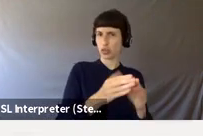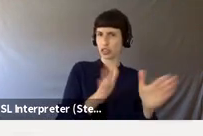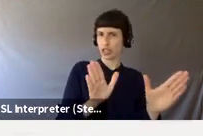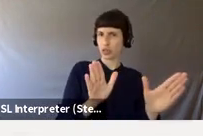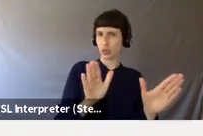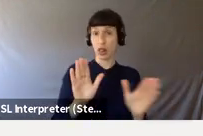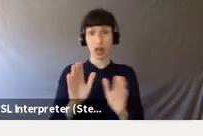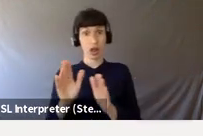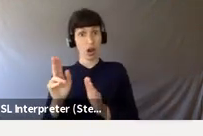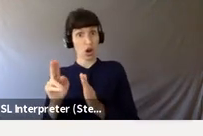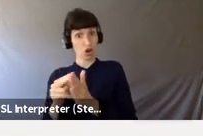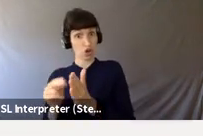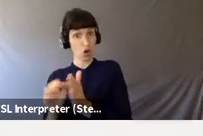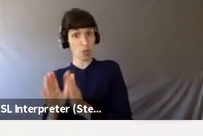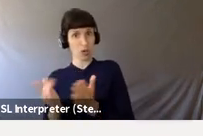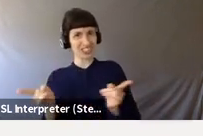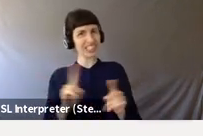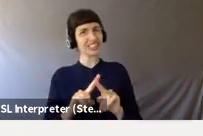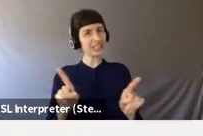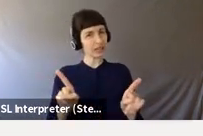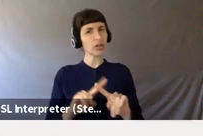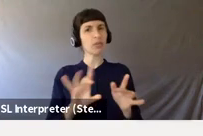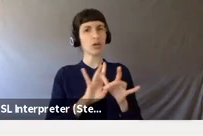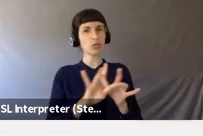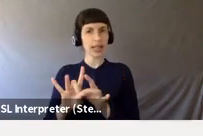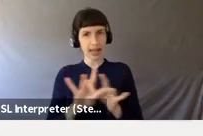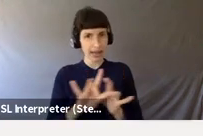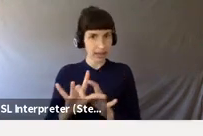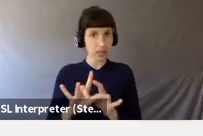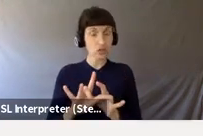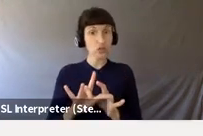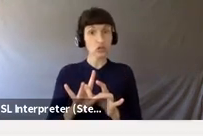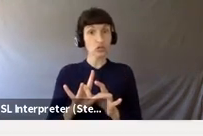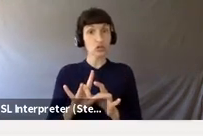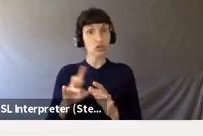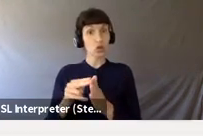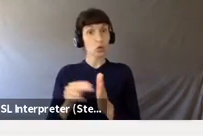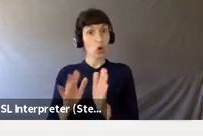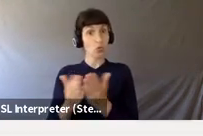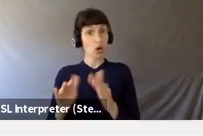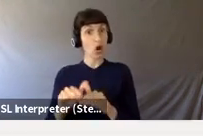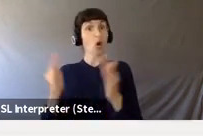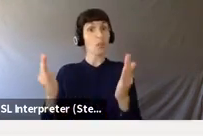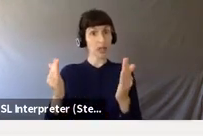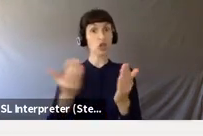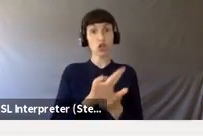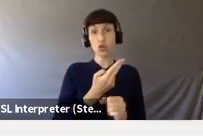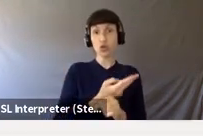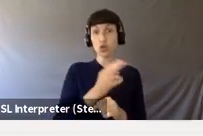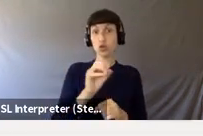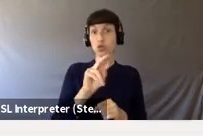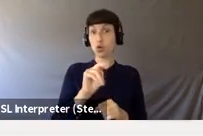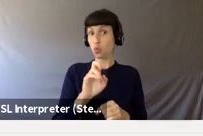notebooks. So again, you can open these up and use OneNote to do some editing, which we'll show in a moment. But you also know that it's